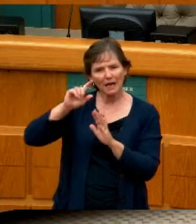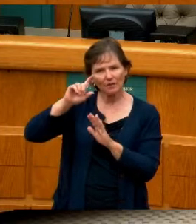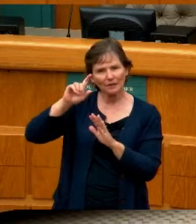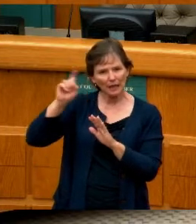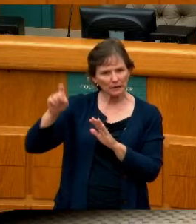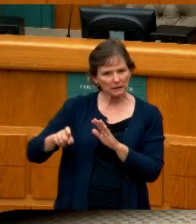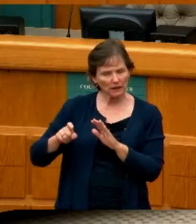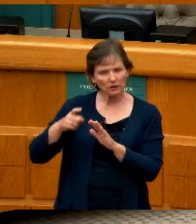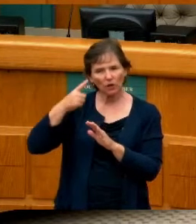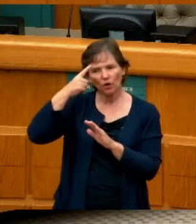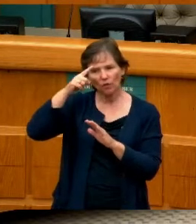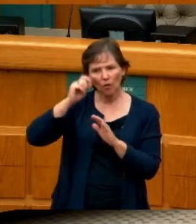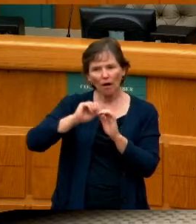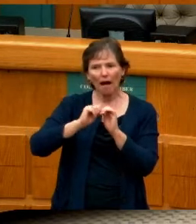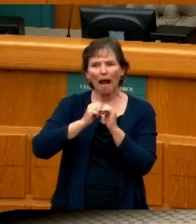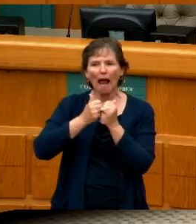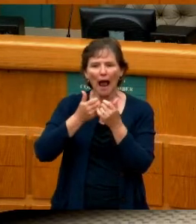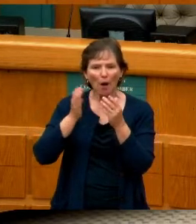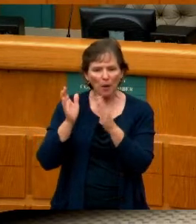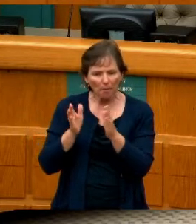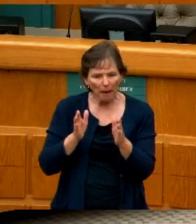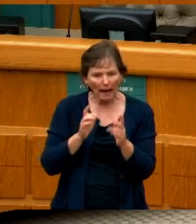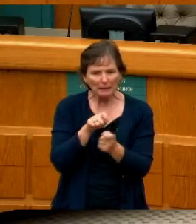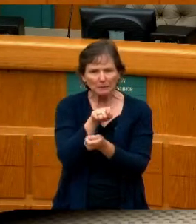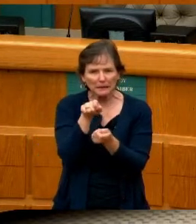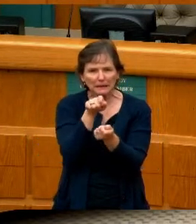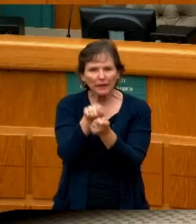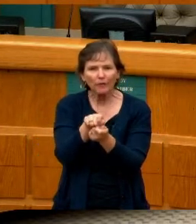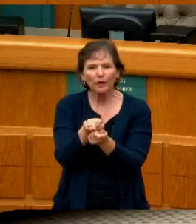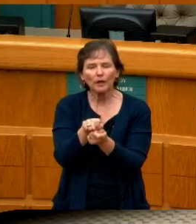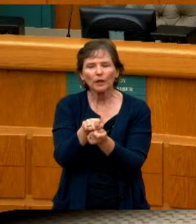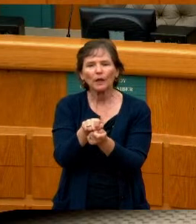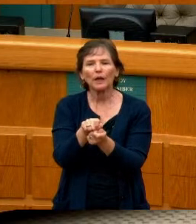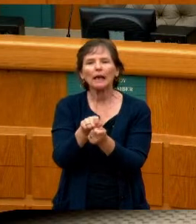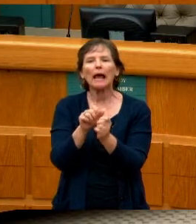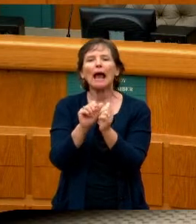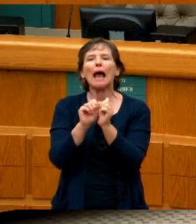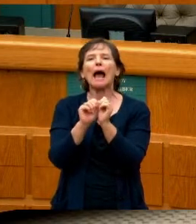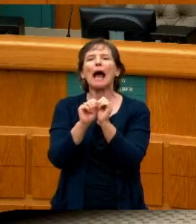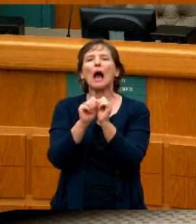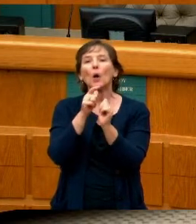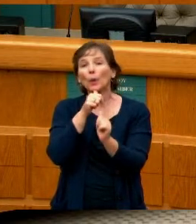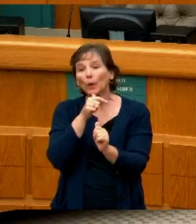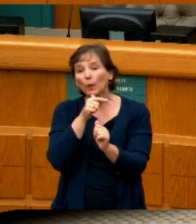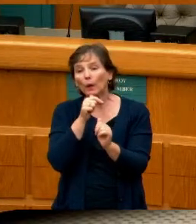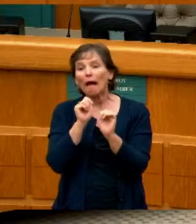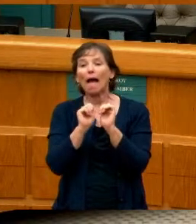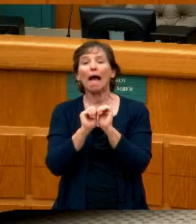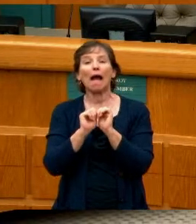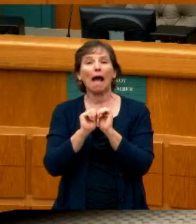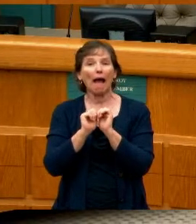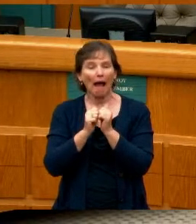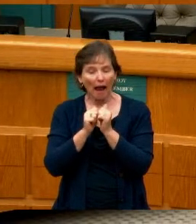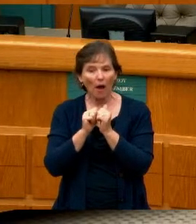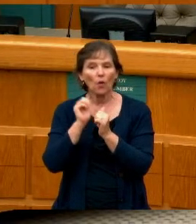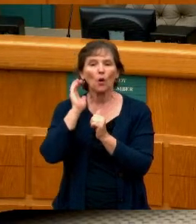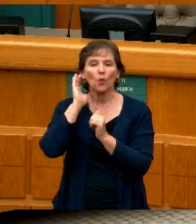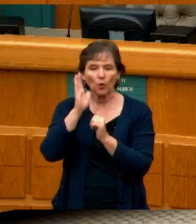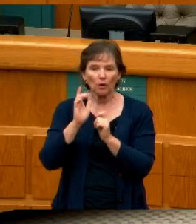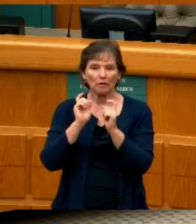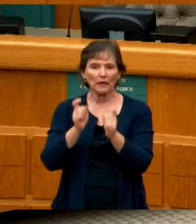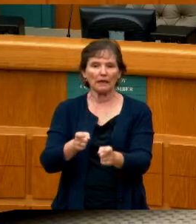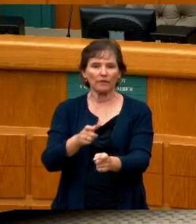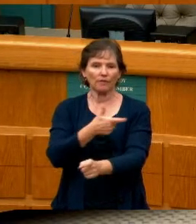mass distribution of the COVID-19 vaccine and microplanning currently. Microplanning is planning the